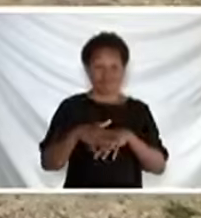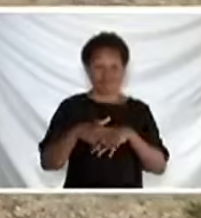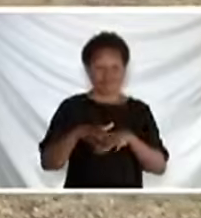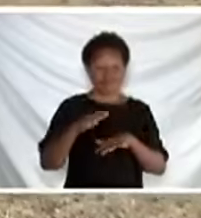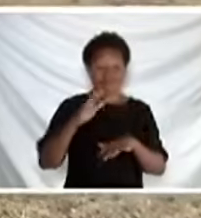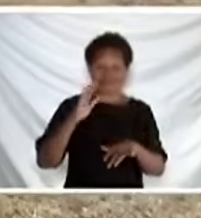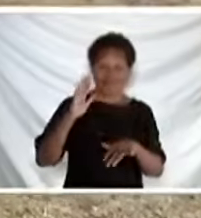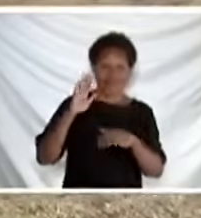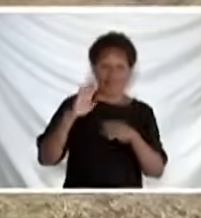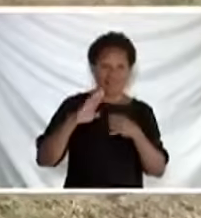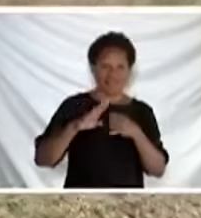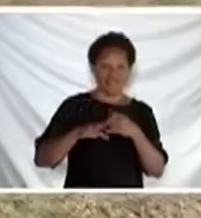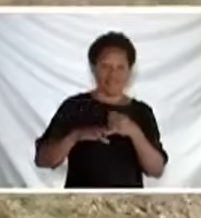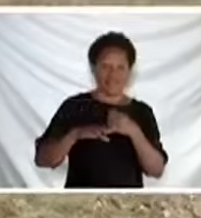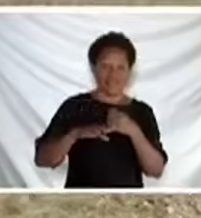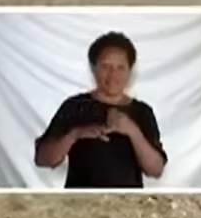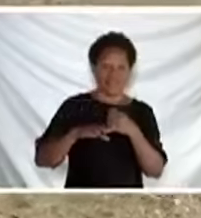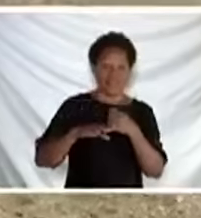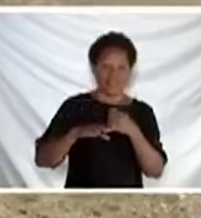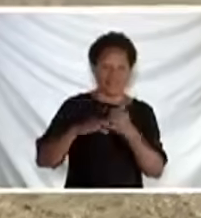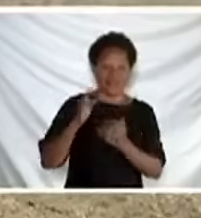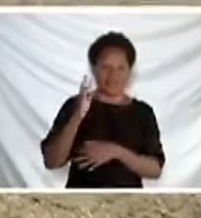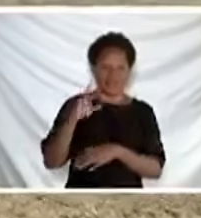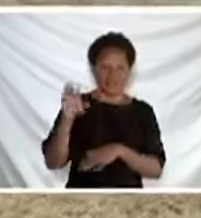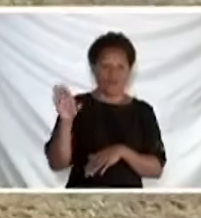presentation to the reviewing officer. Arms.